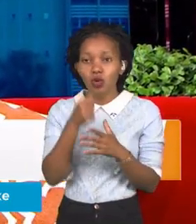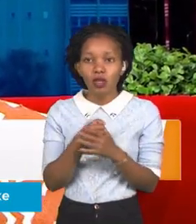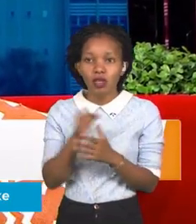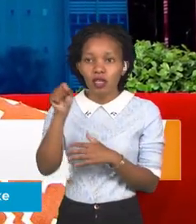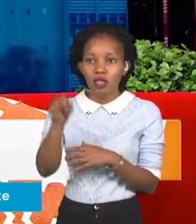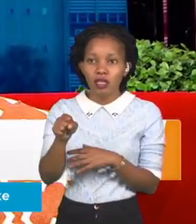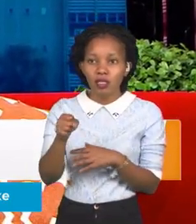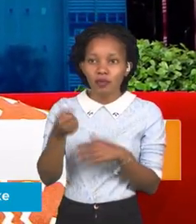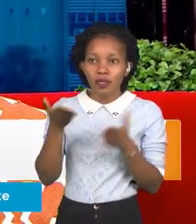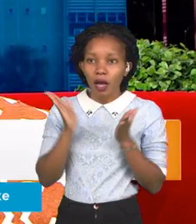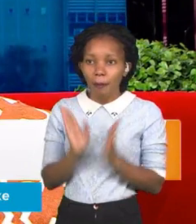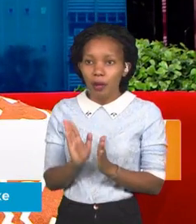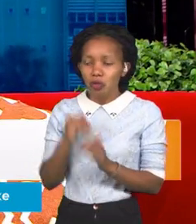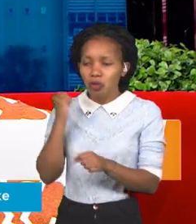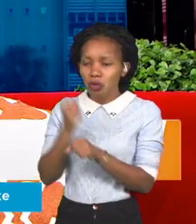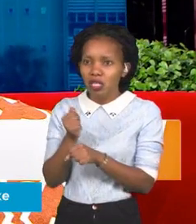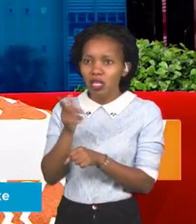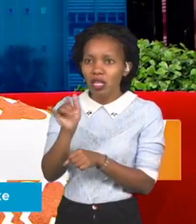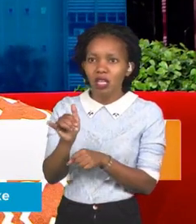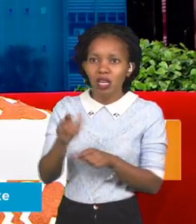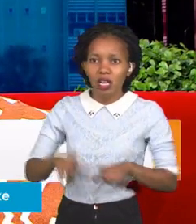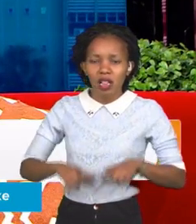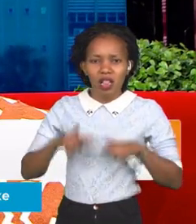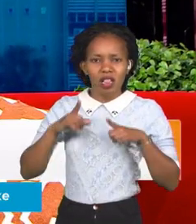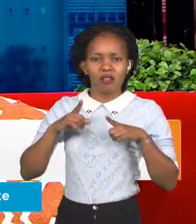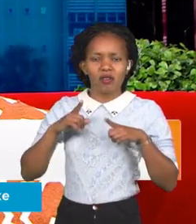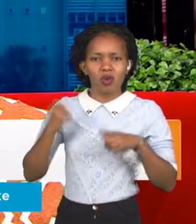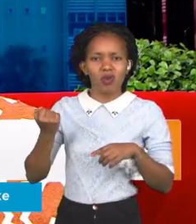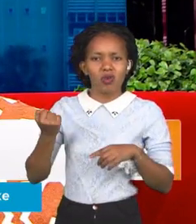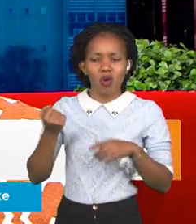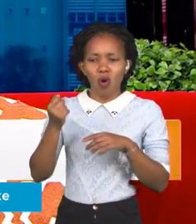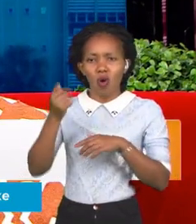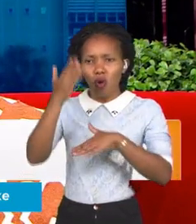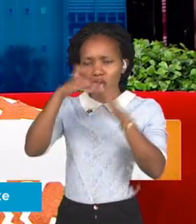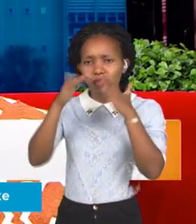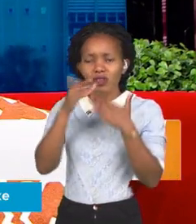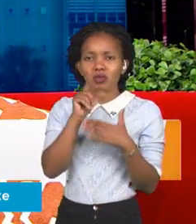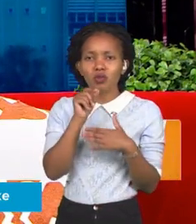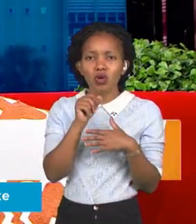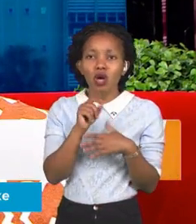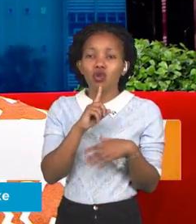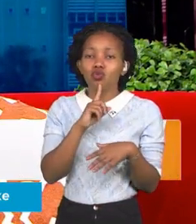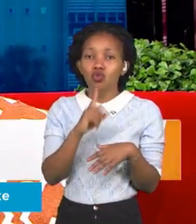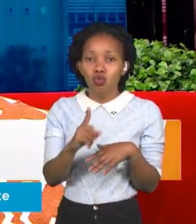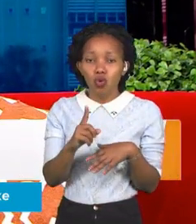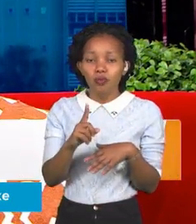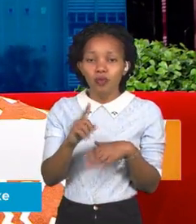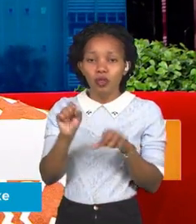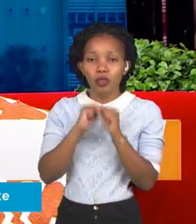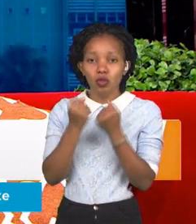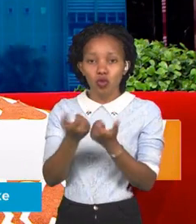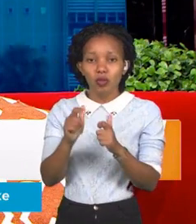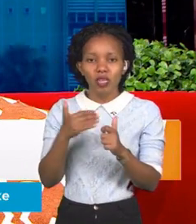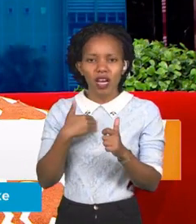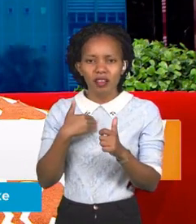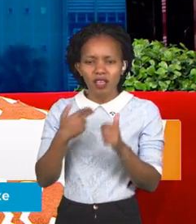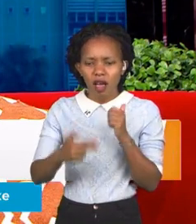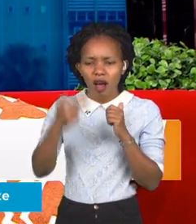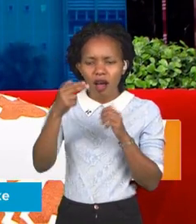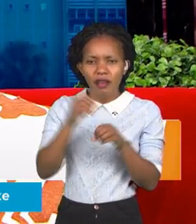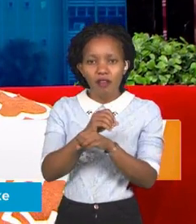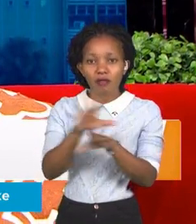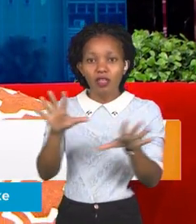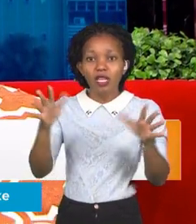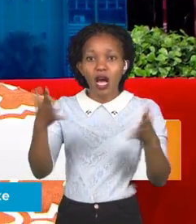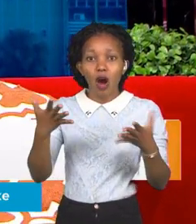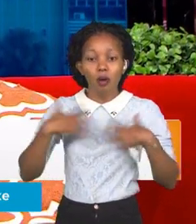Recently, somebody did something live on Facebook, killed a girlfriend. So social media has a high influence on how people